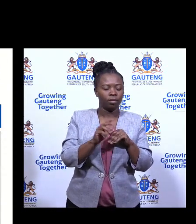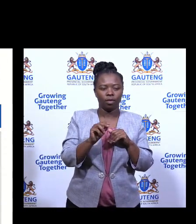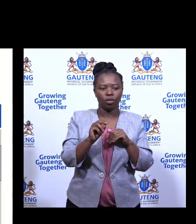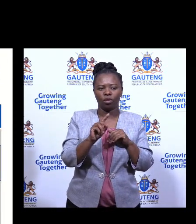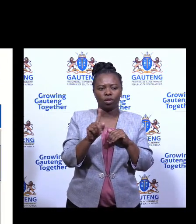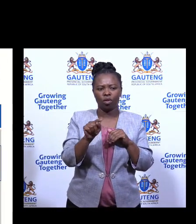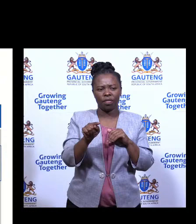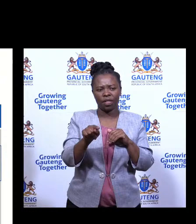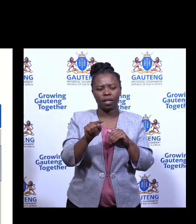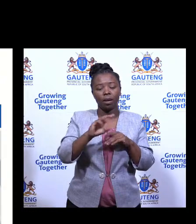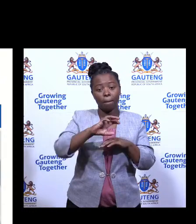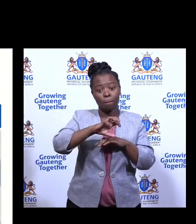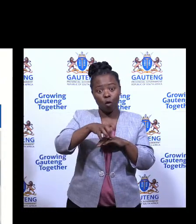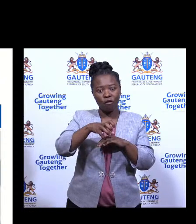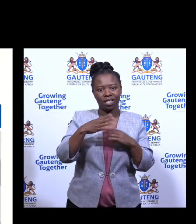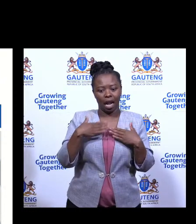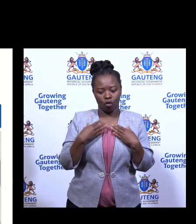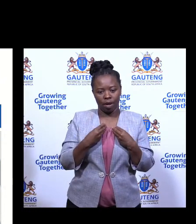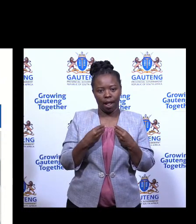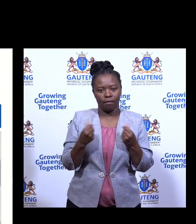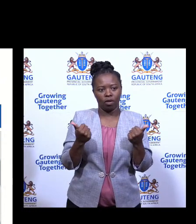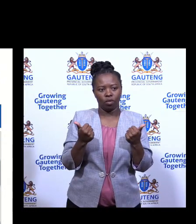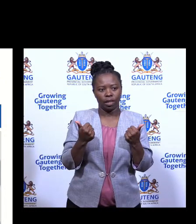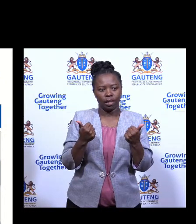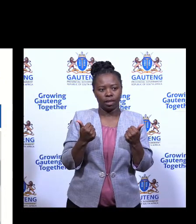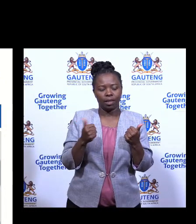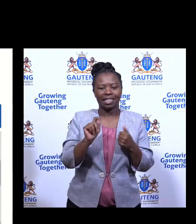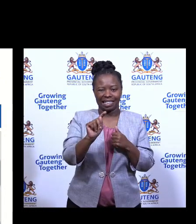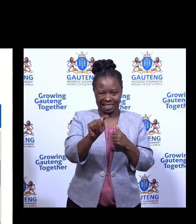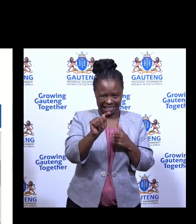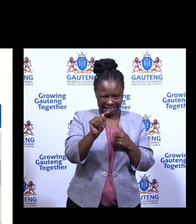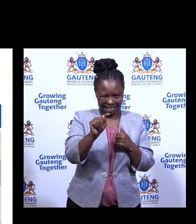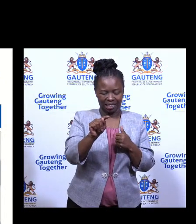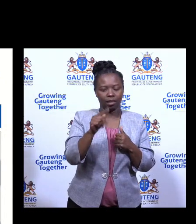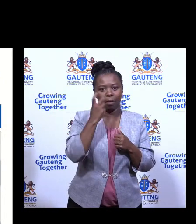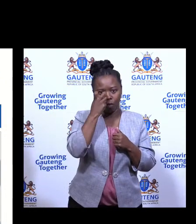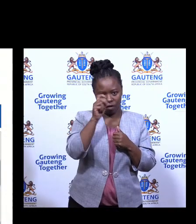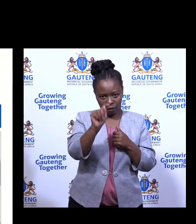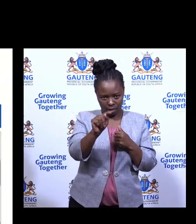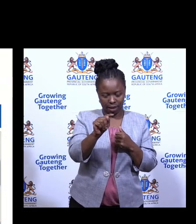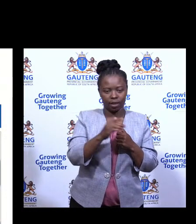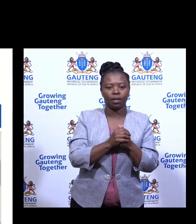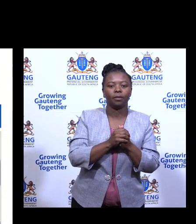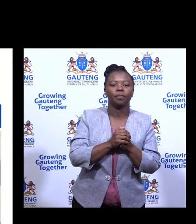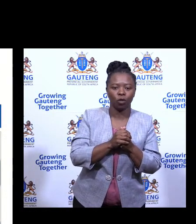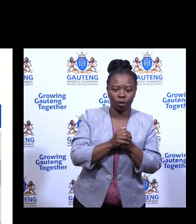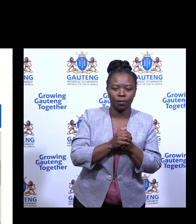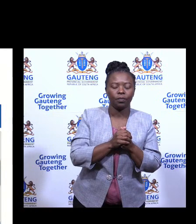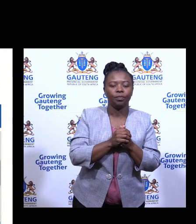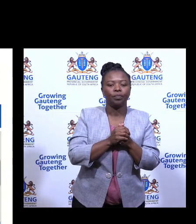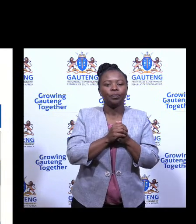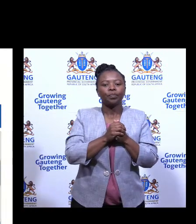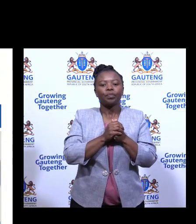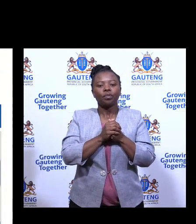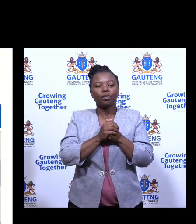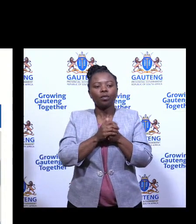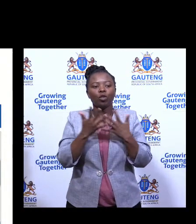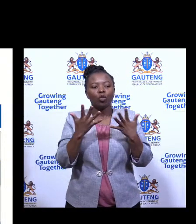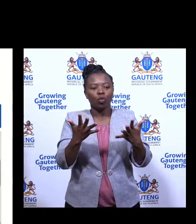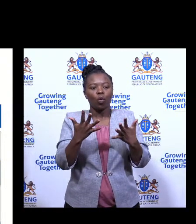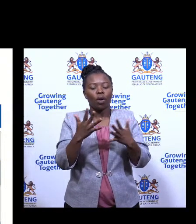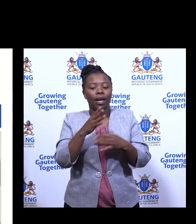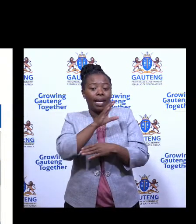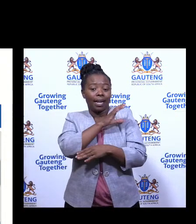No, the provincial recoveries. This is the one I'm looking for. It is very important to understand